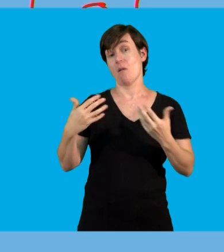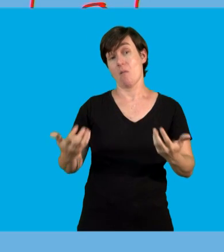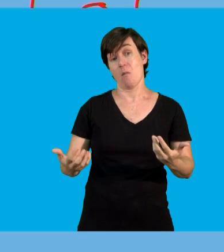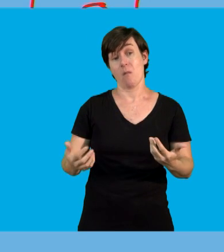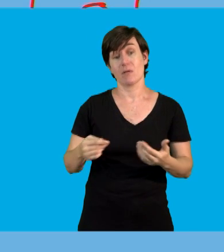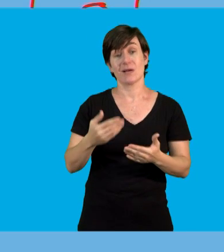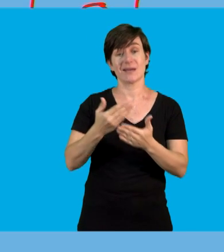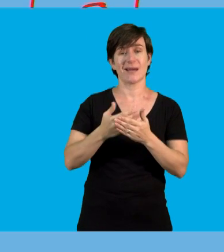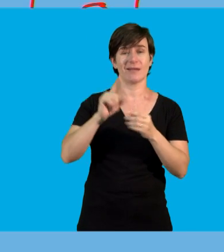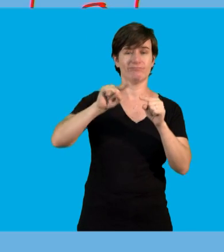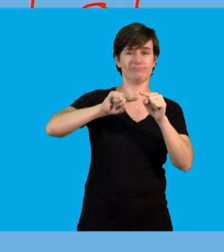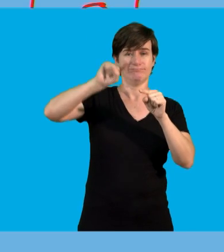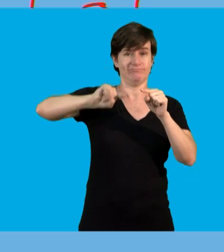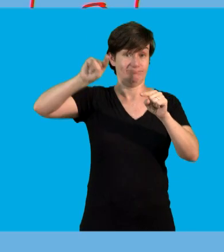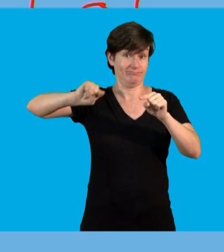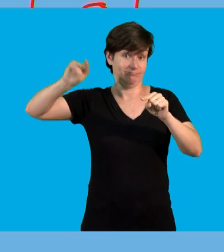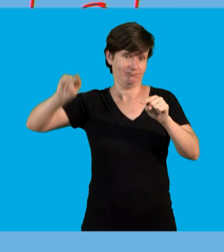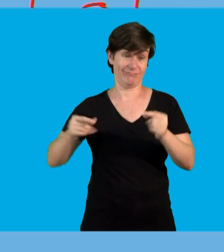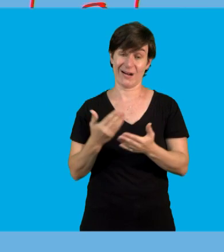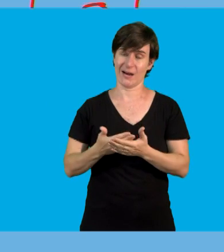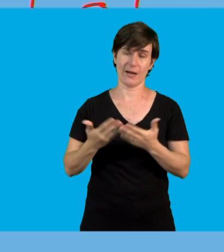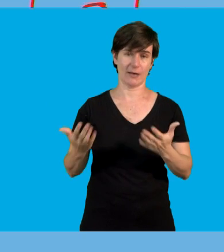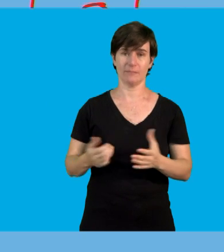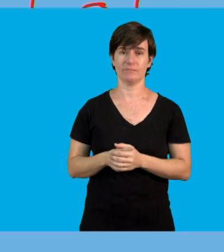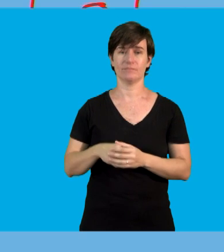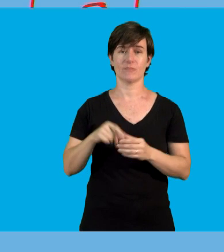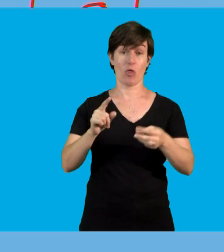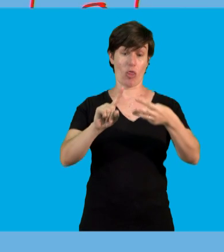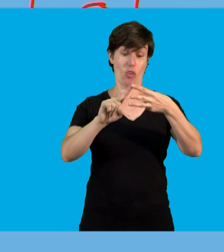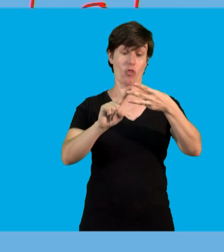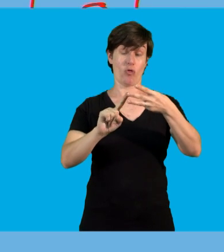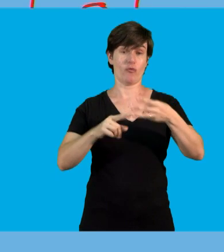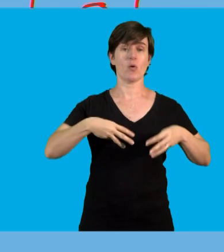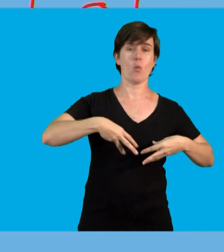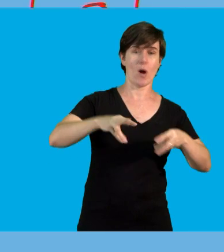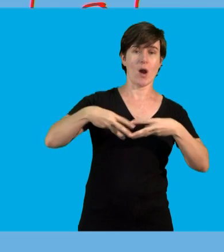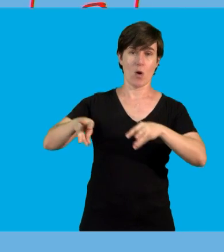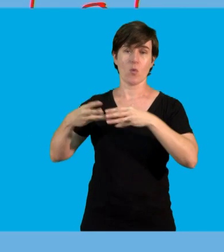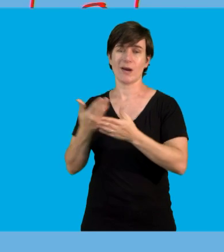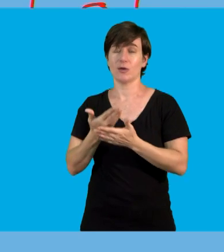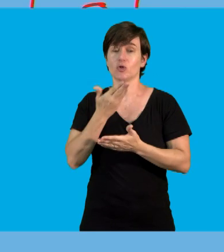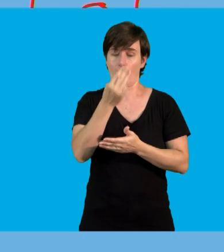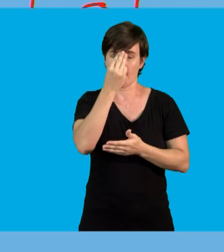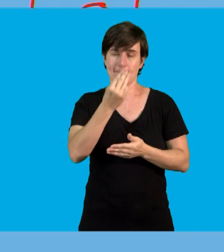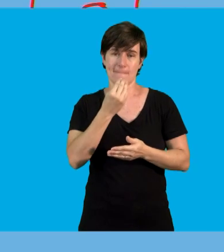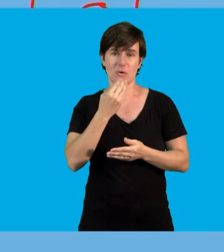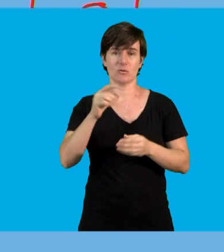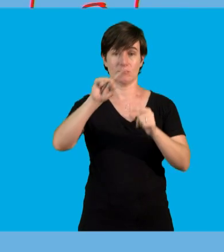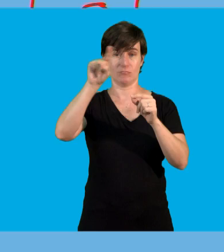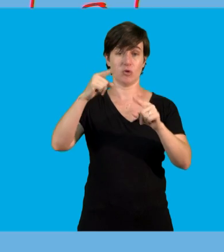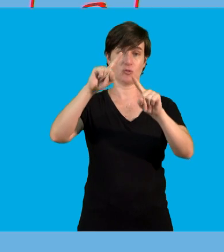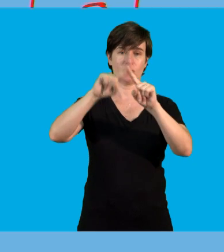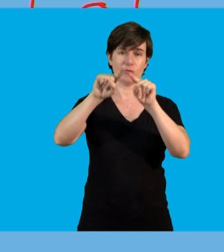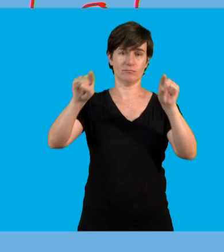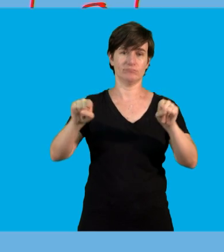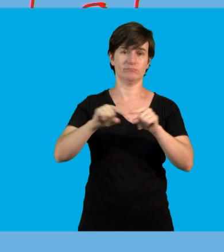have another one that shows a zigzag. So all of these examples are actually denoting a resistance that